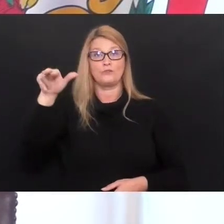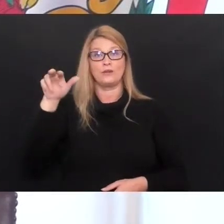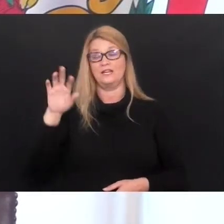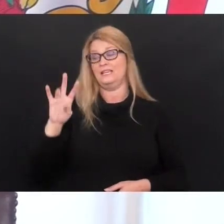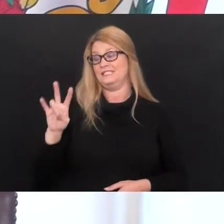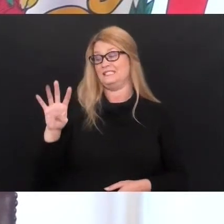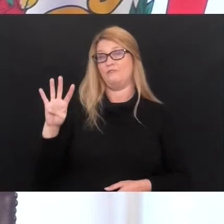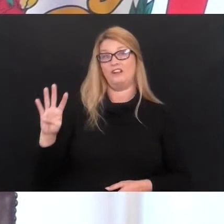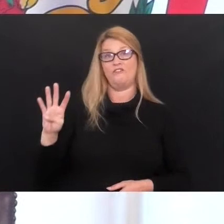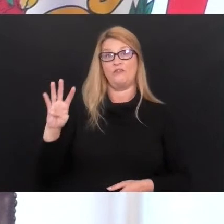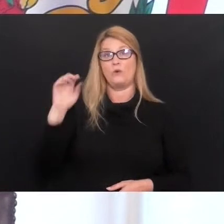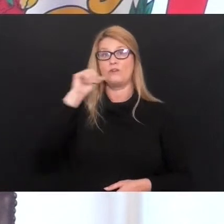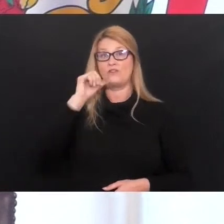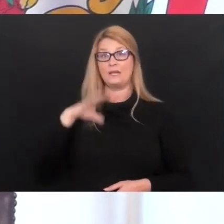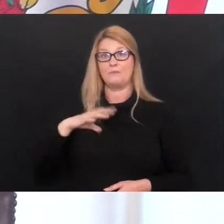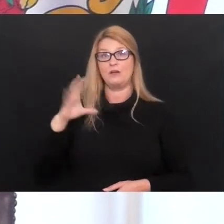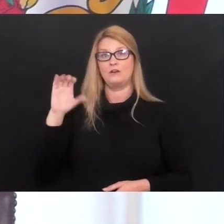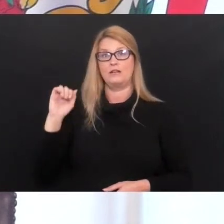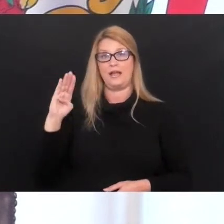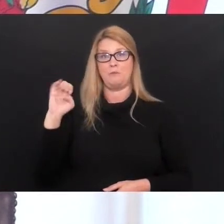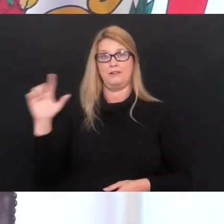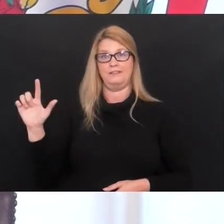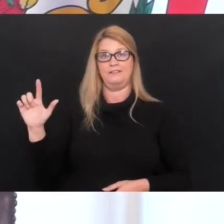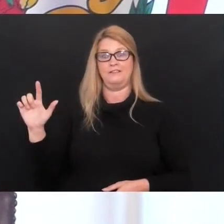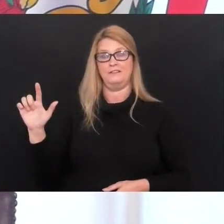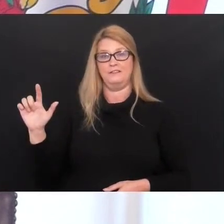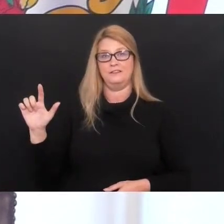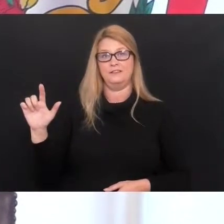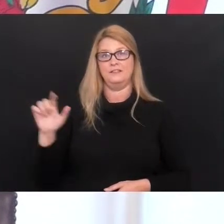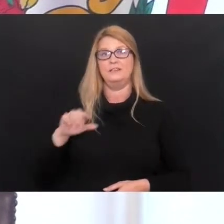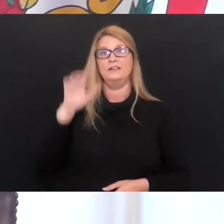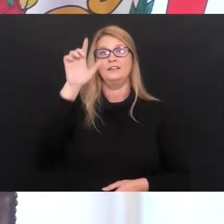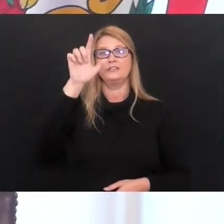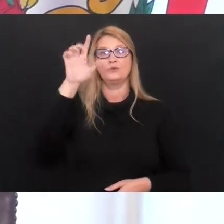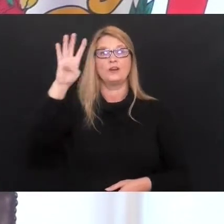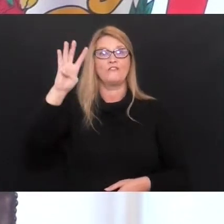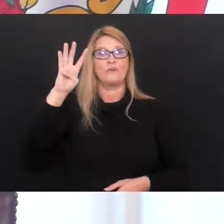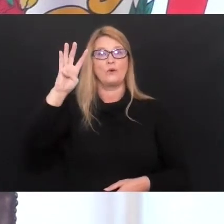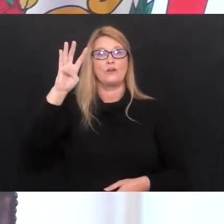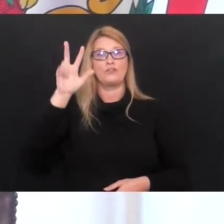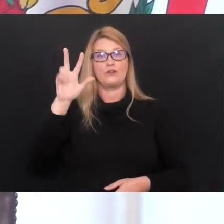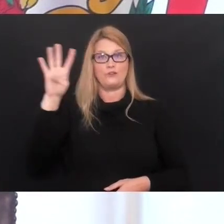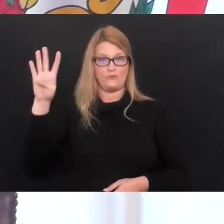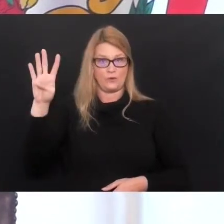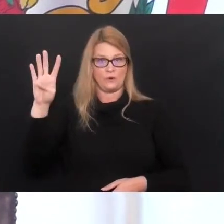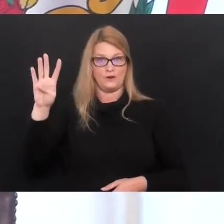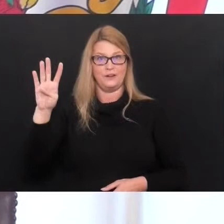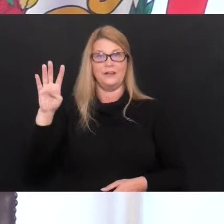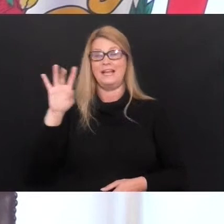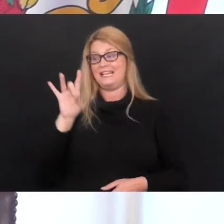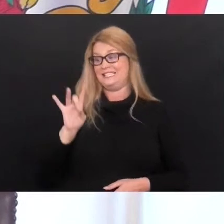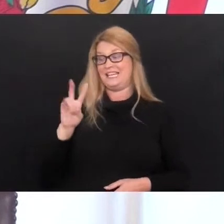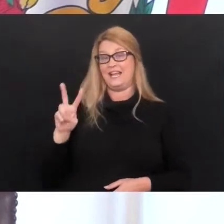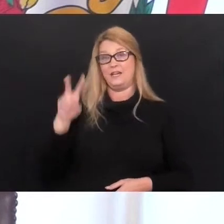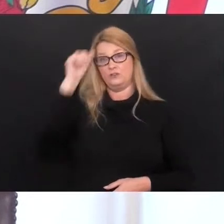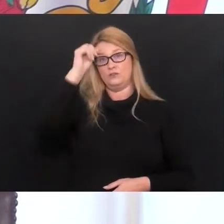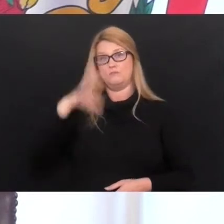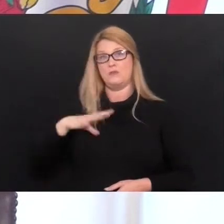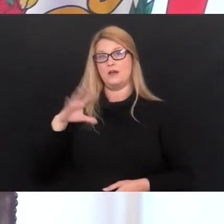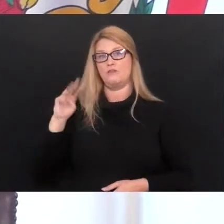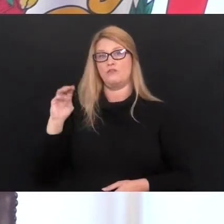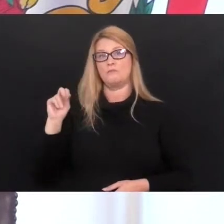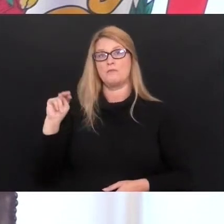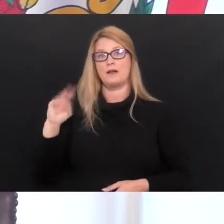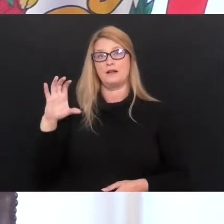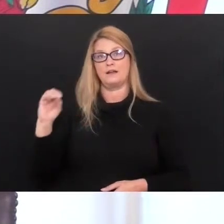is a 74-year-old female from Cabell County. Our 2434th death is an 82-year-old male from